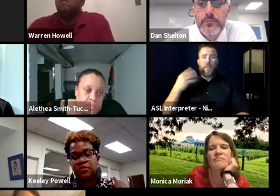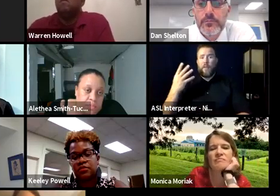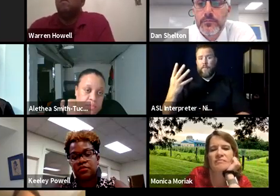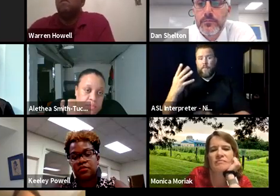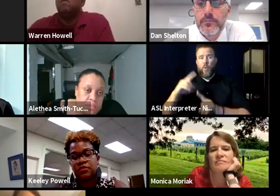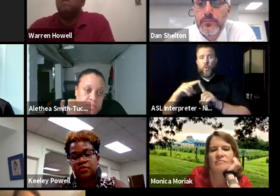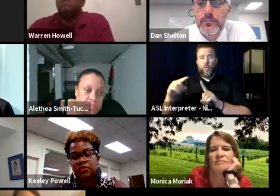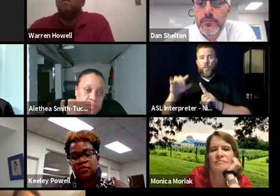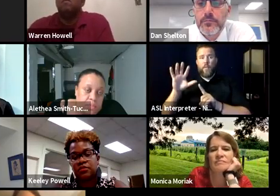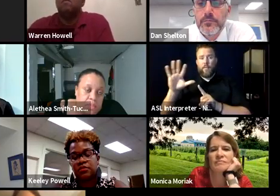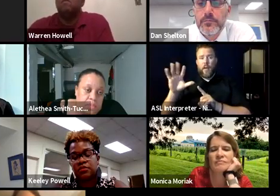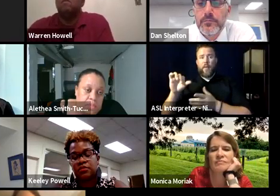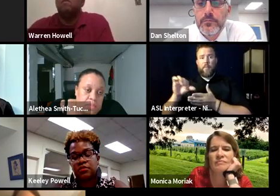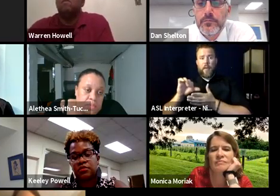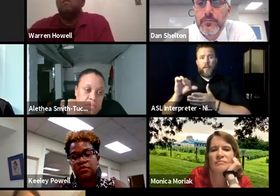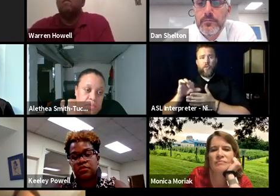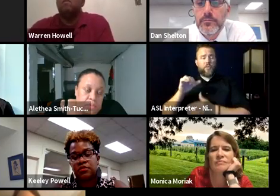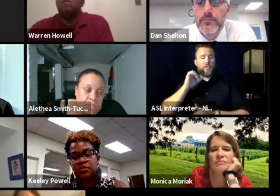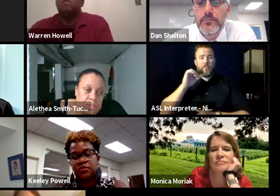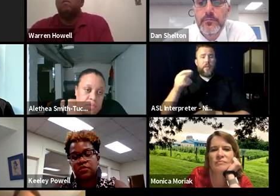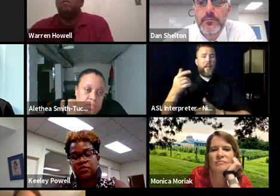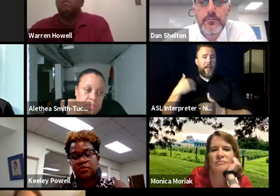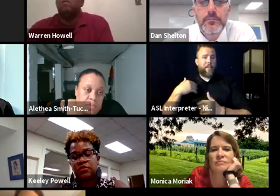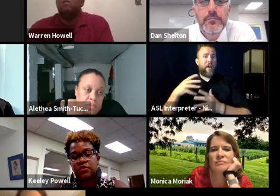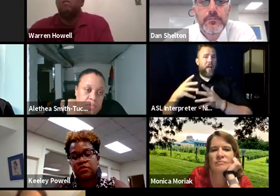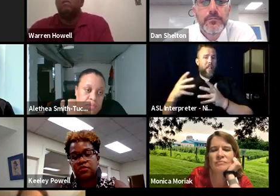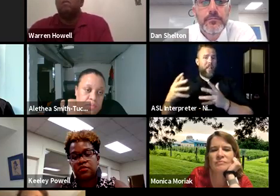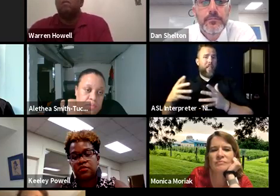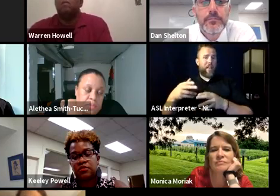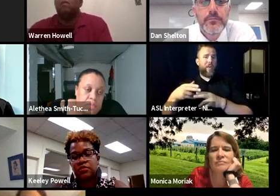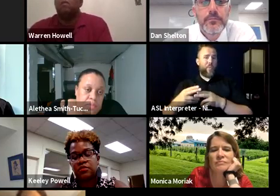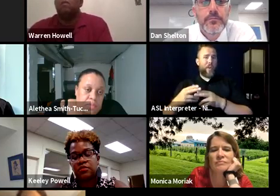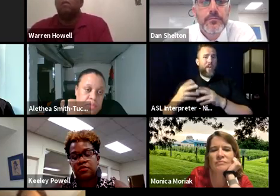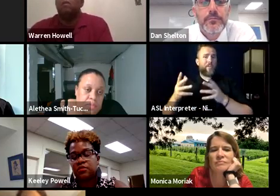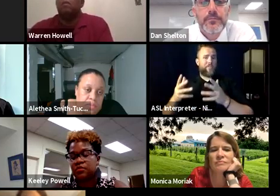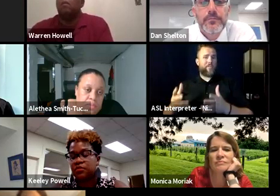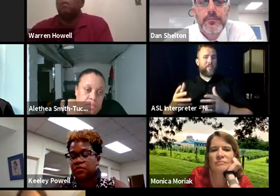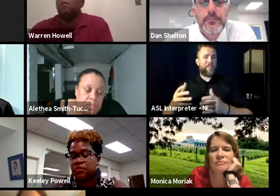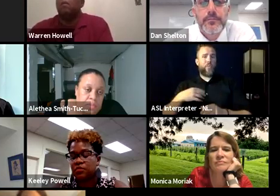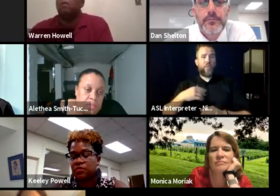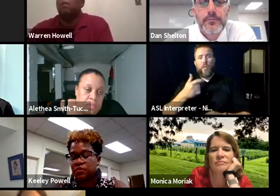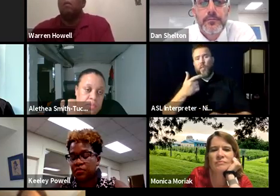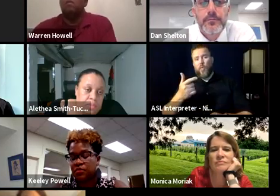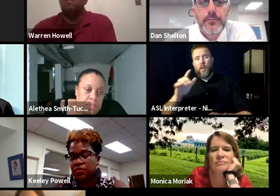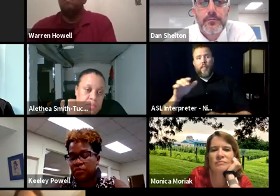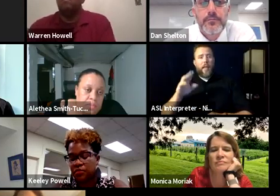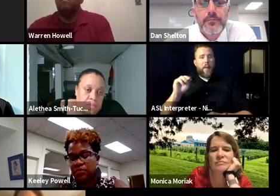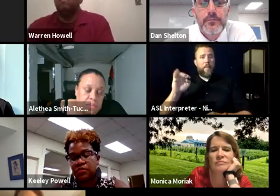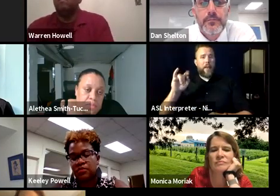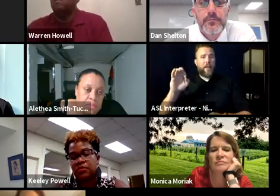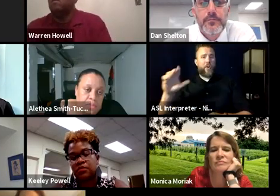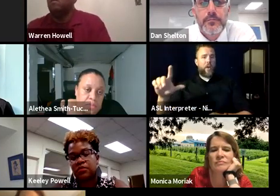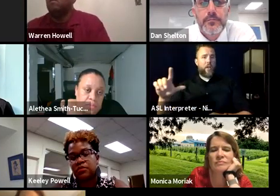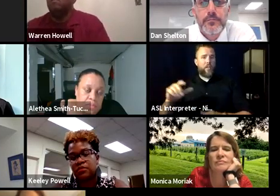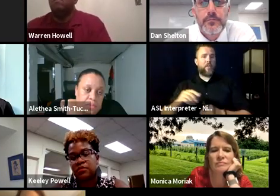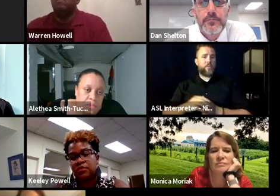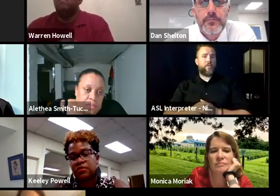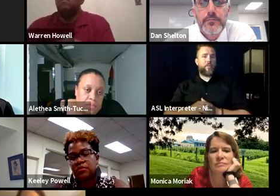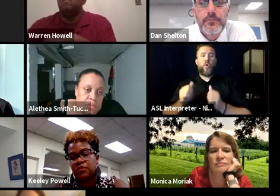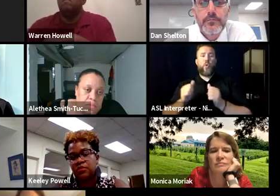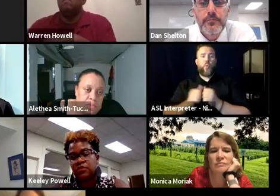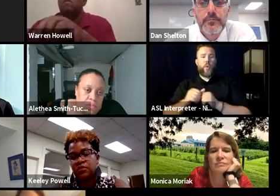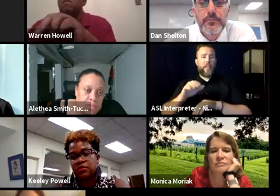carries a lot of weight in terms of looking at the materials, to what extent they meet the needs of English language learners, students